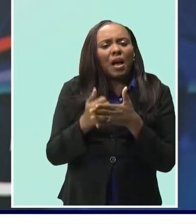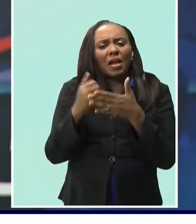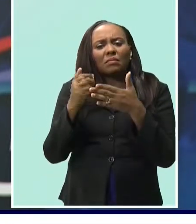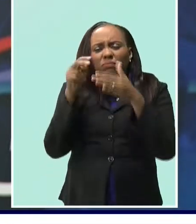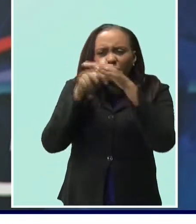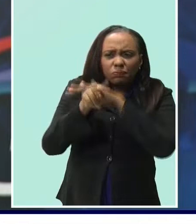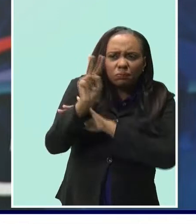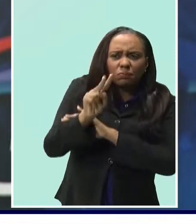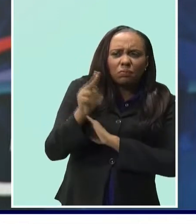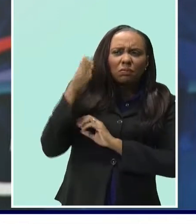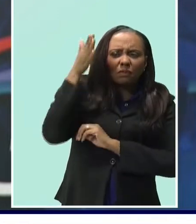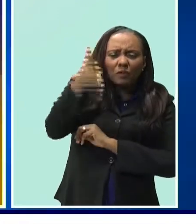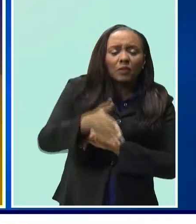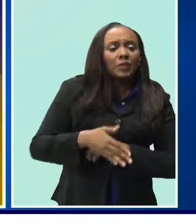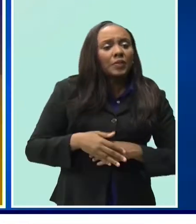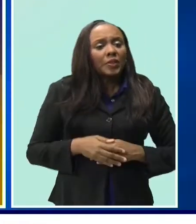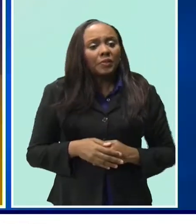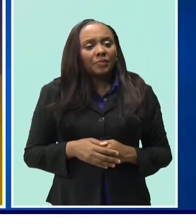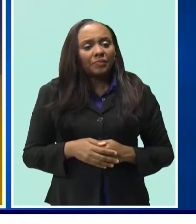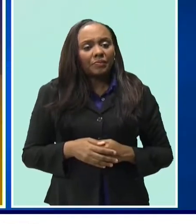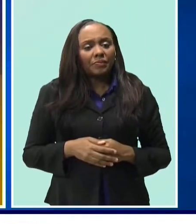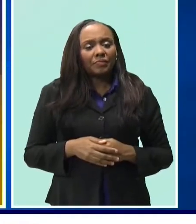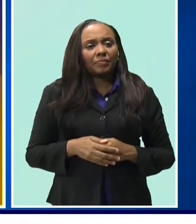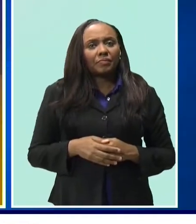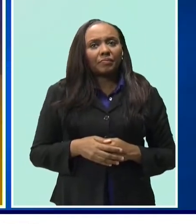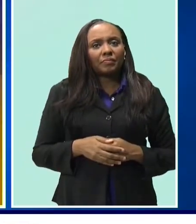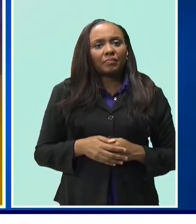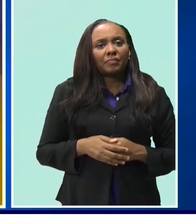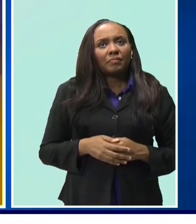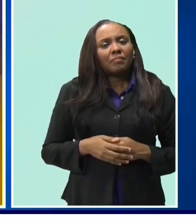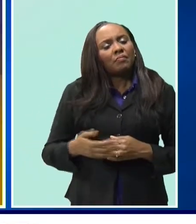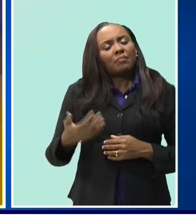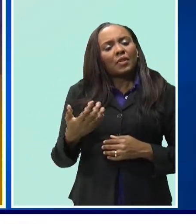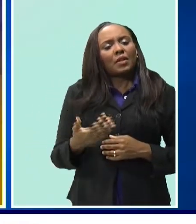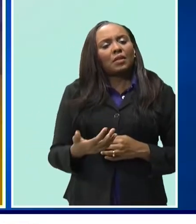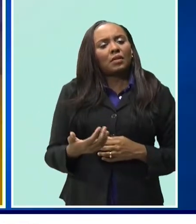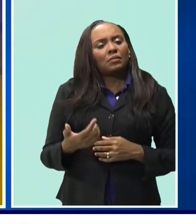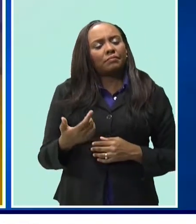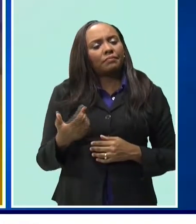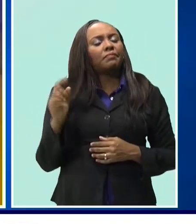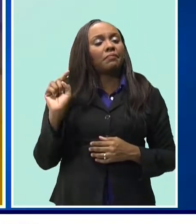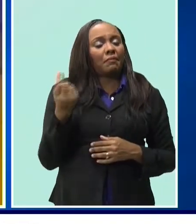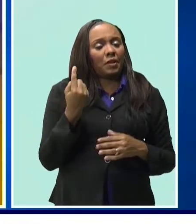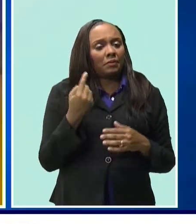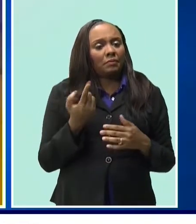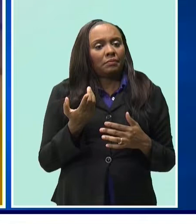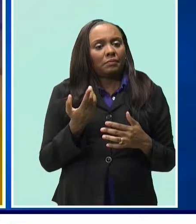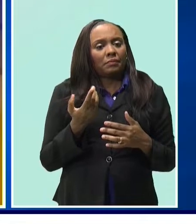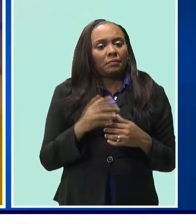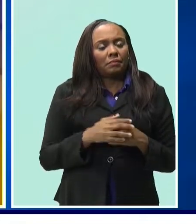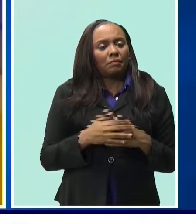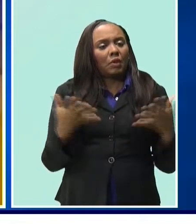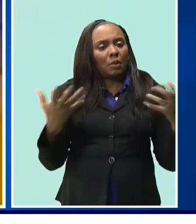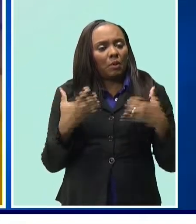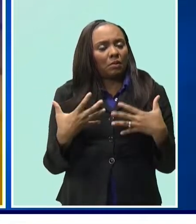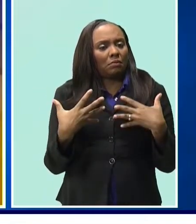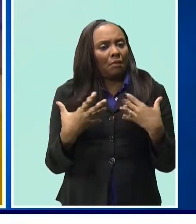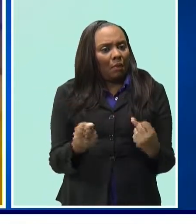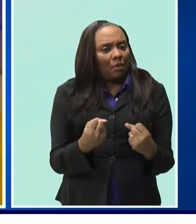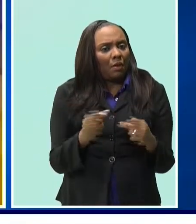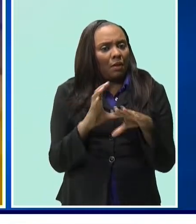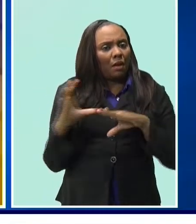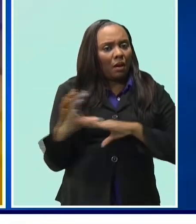region. Just thinking out loud a little bit, first of all, healthy Caribbean people is what we want to